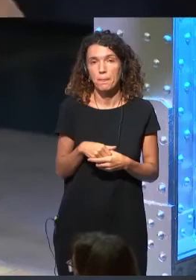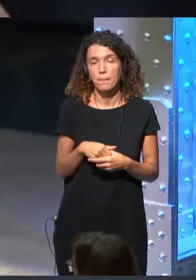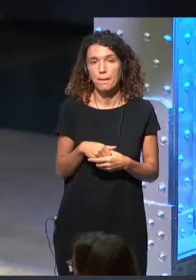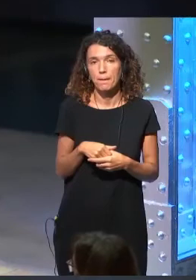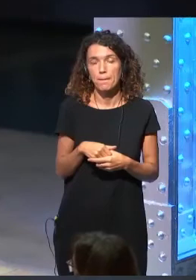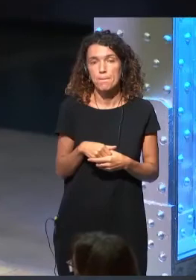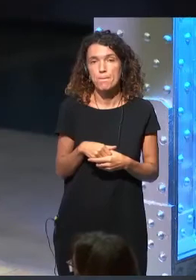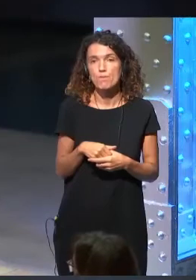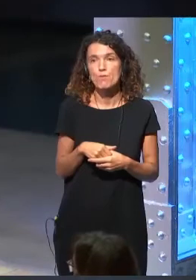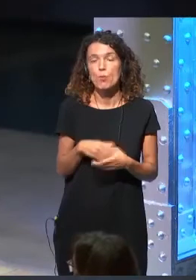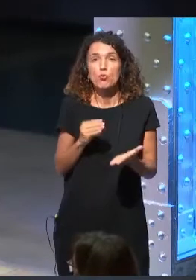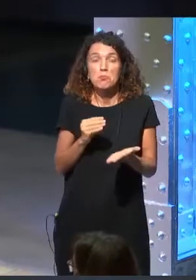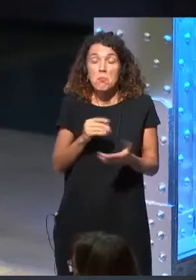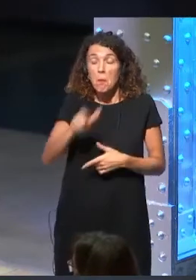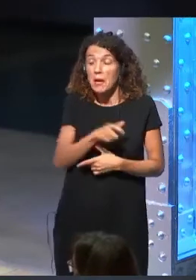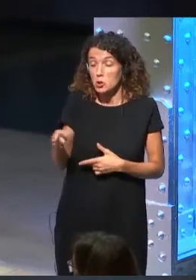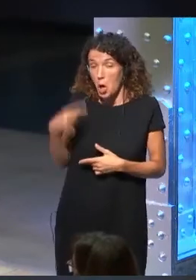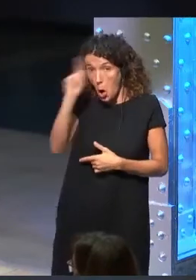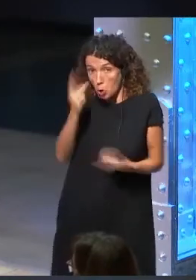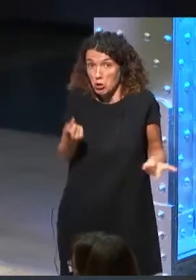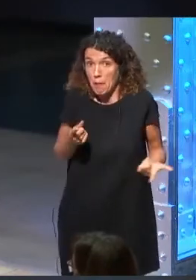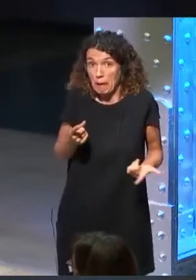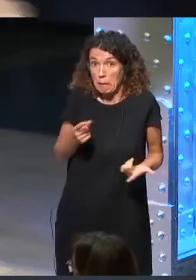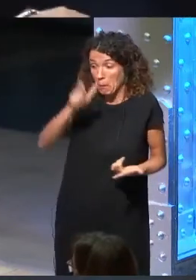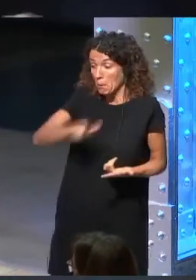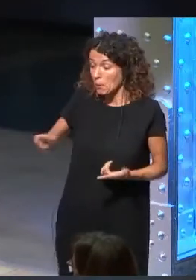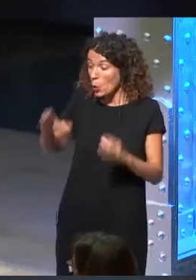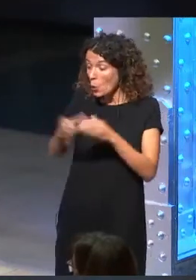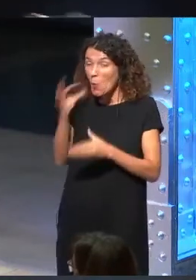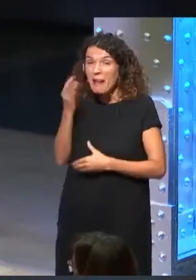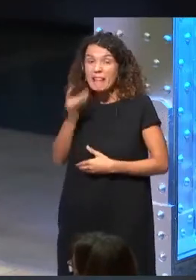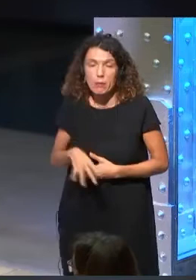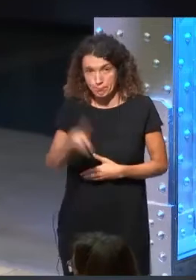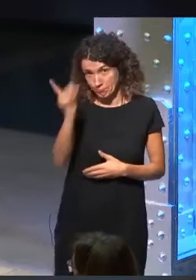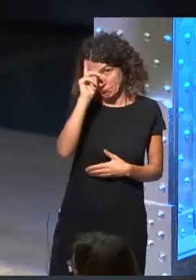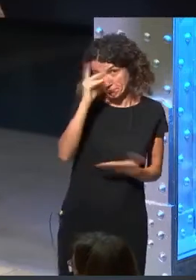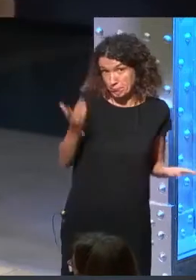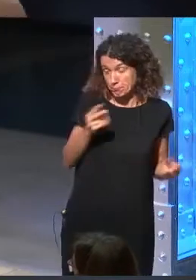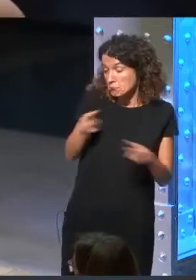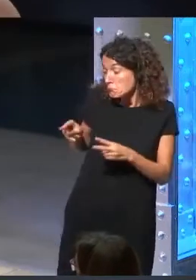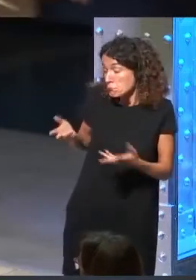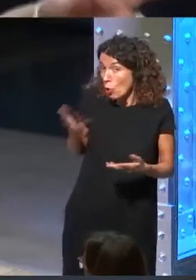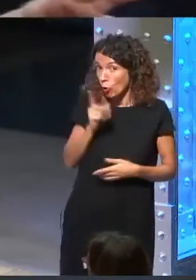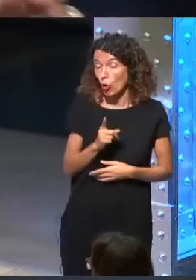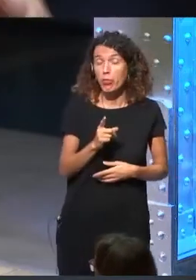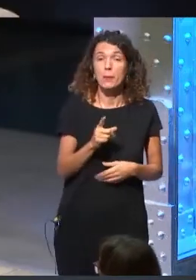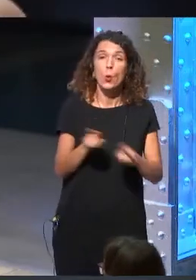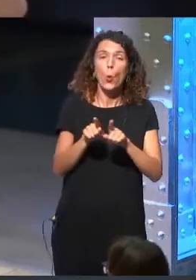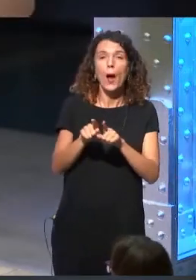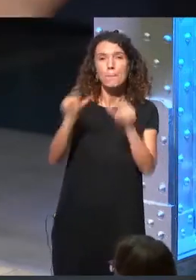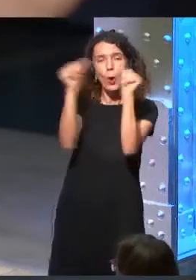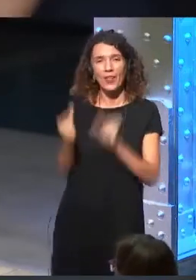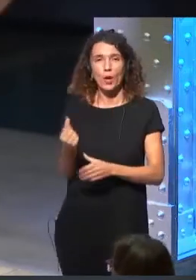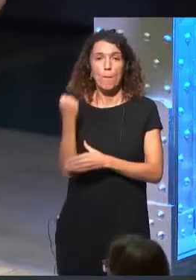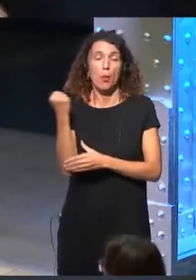were, and it was showing, it seems to me, a model of power, whether that is in a university, or in a